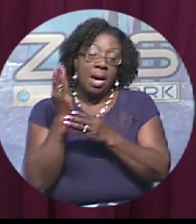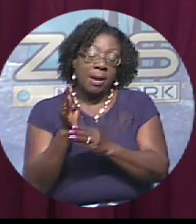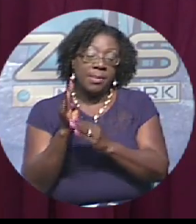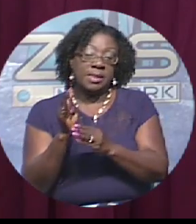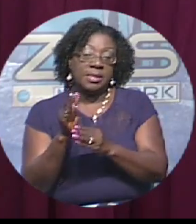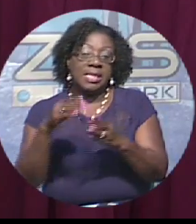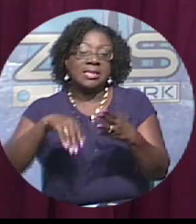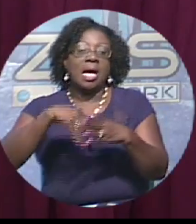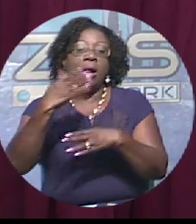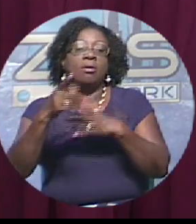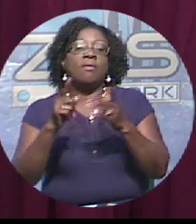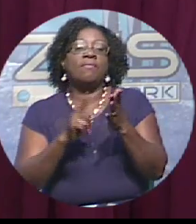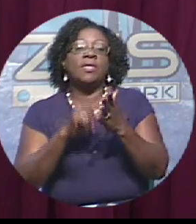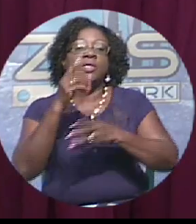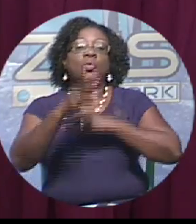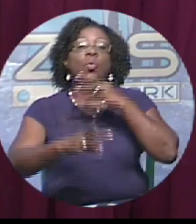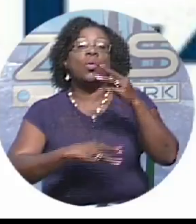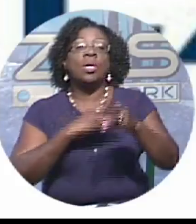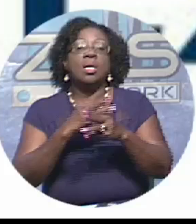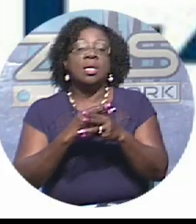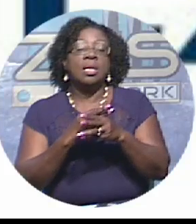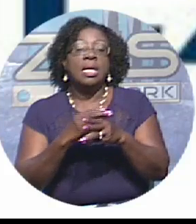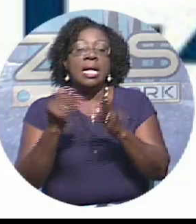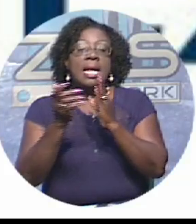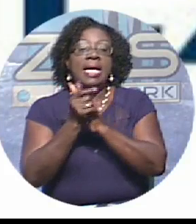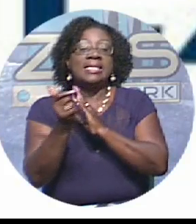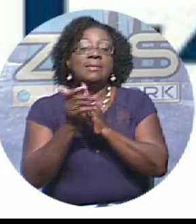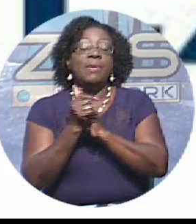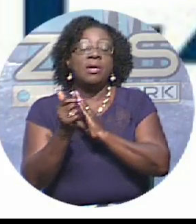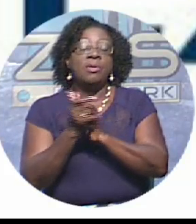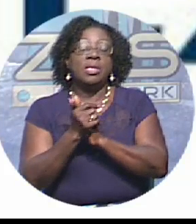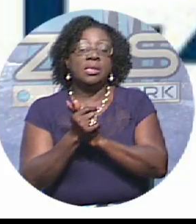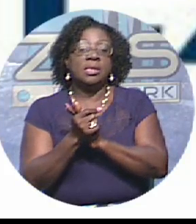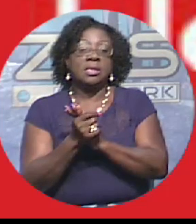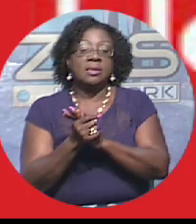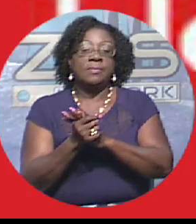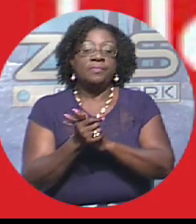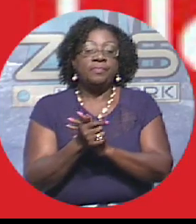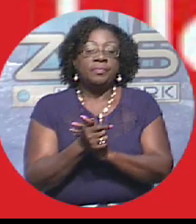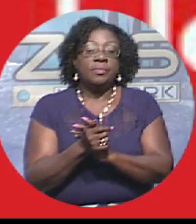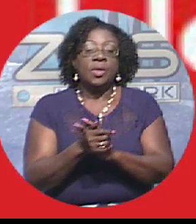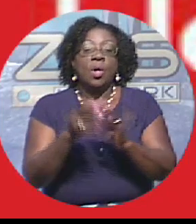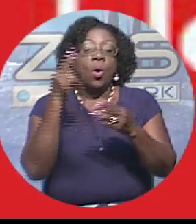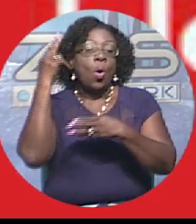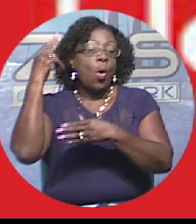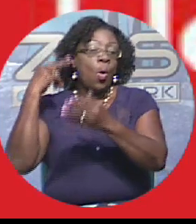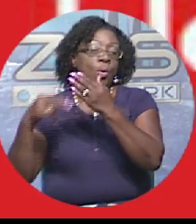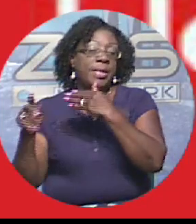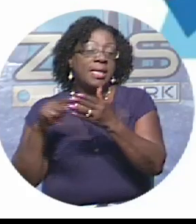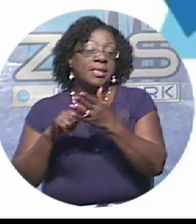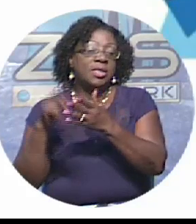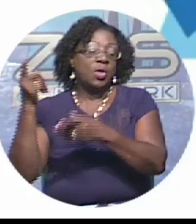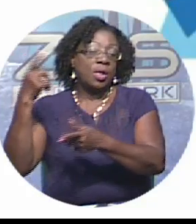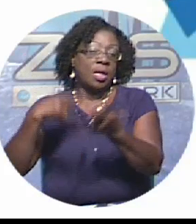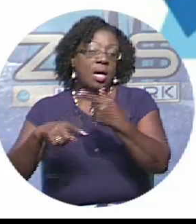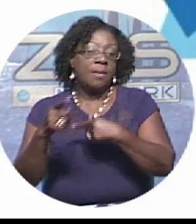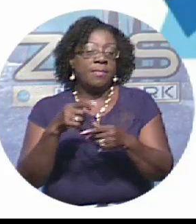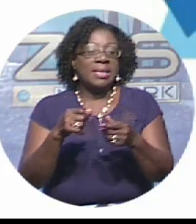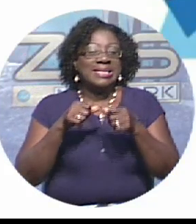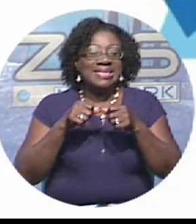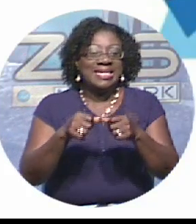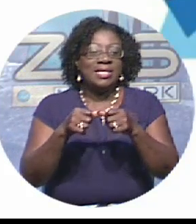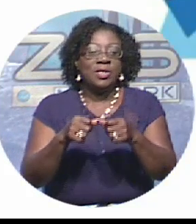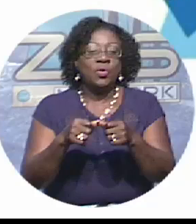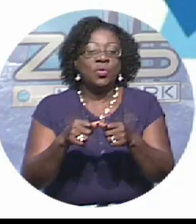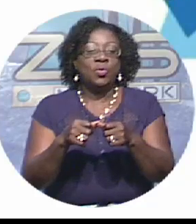out-of-this-world experience for prospective visitors who, through partners like Expedia, Hotels.com, and Orbitz, continue to